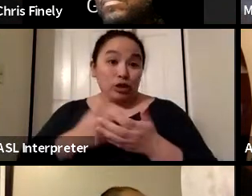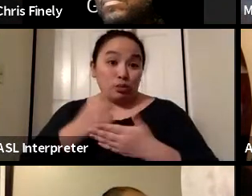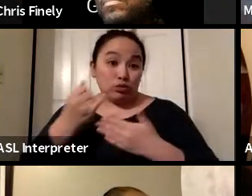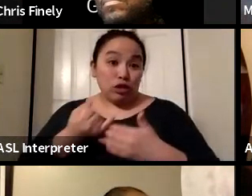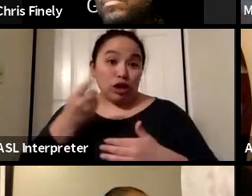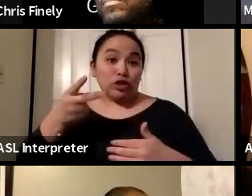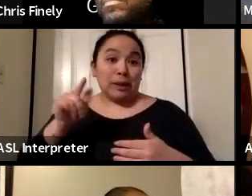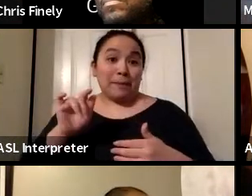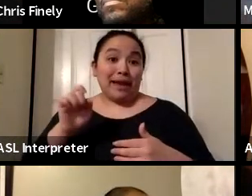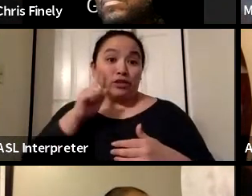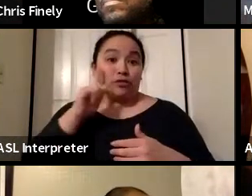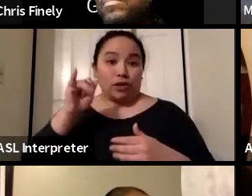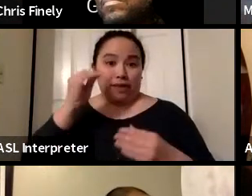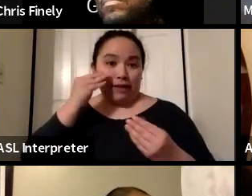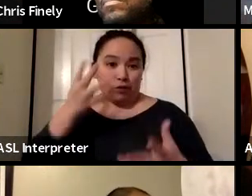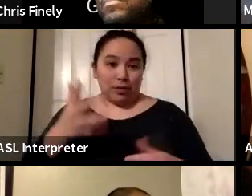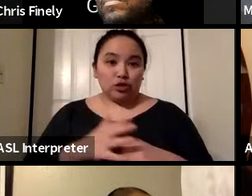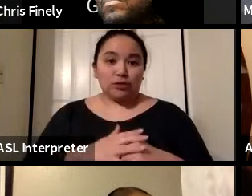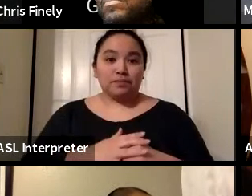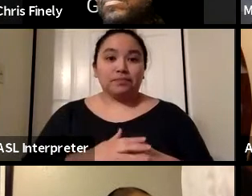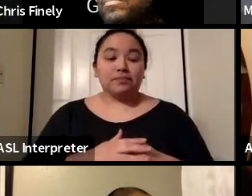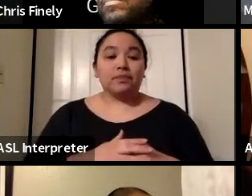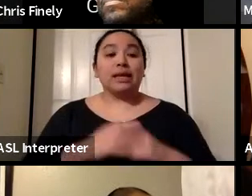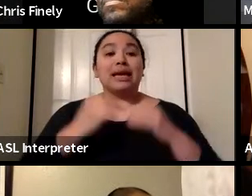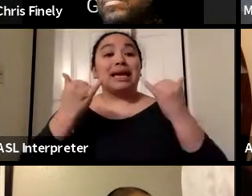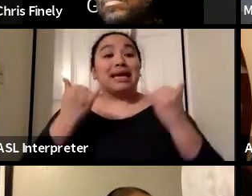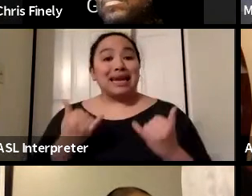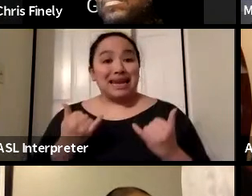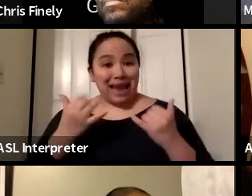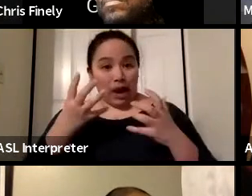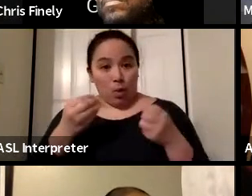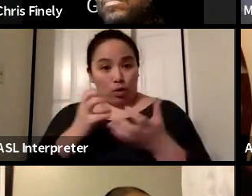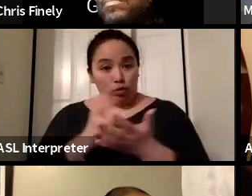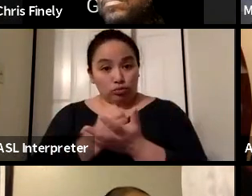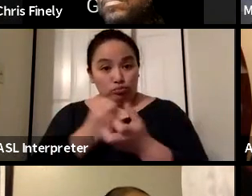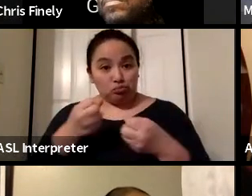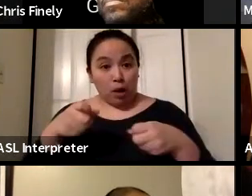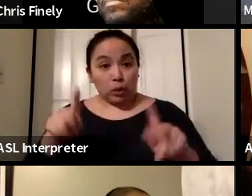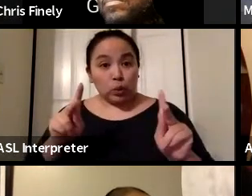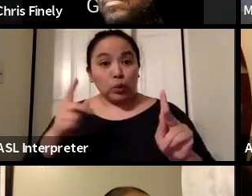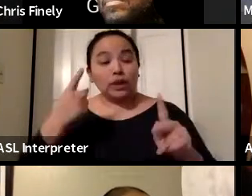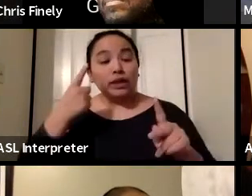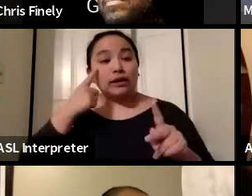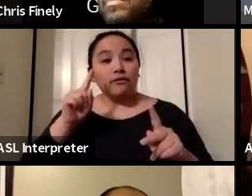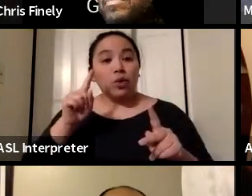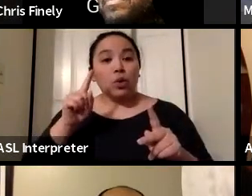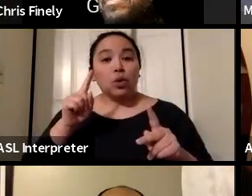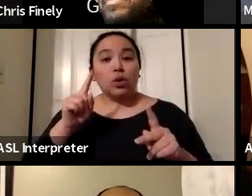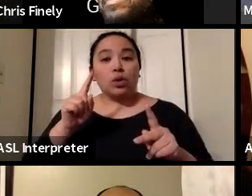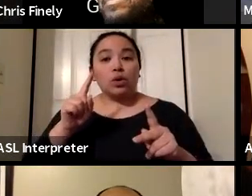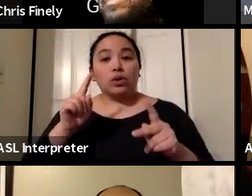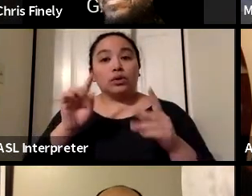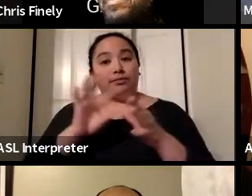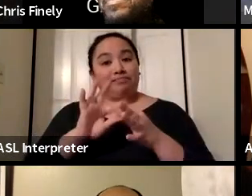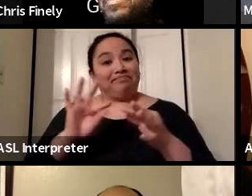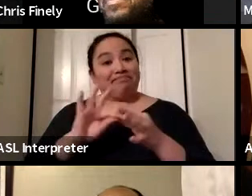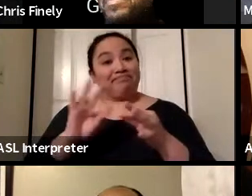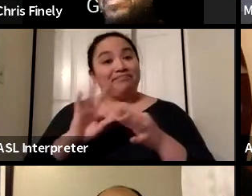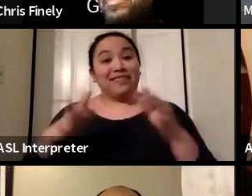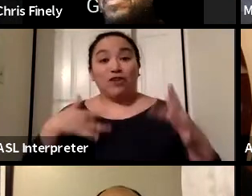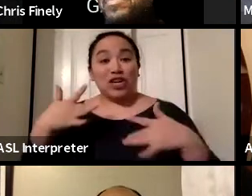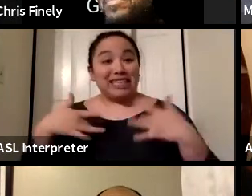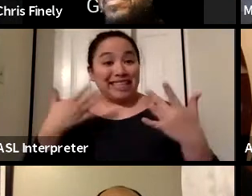information specifically. Now I'd like to take this opportunity to update everyone on some exciting things that are